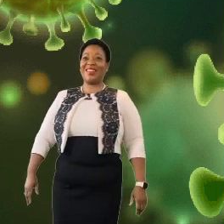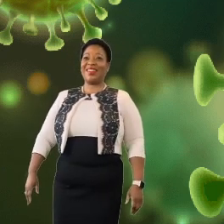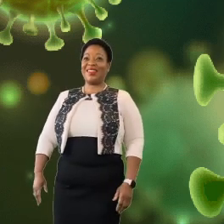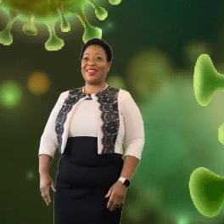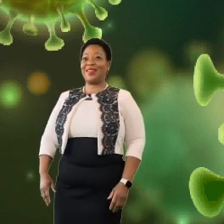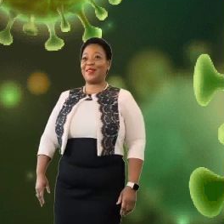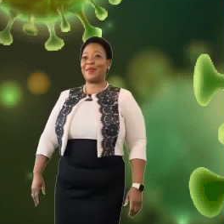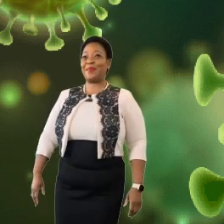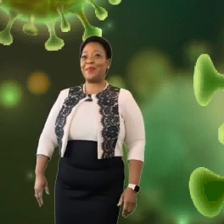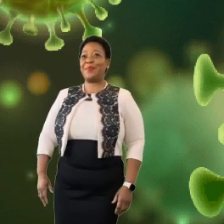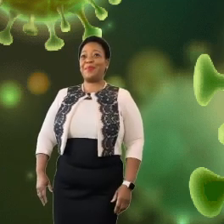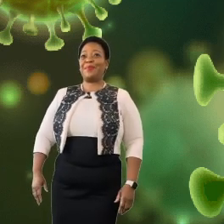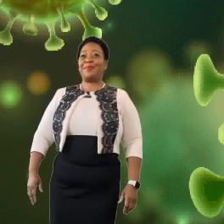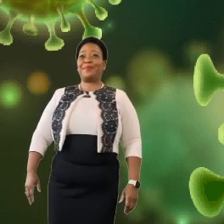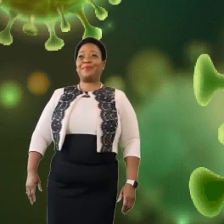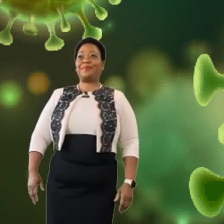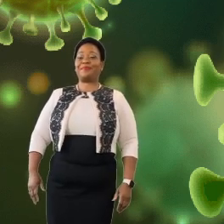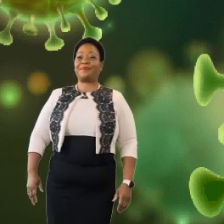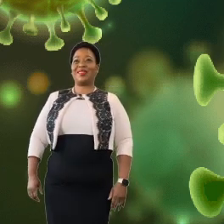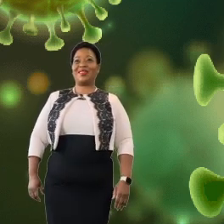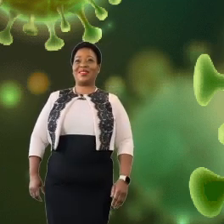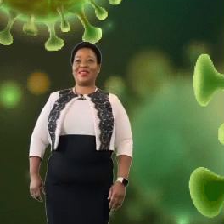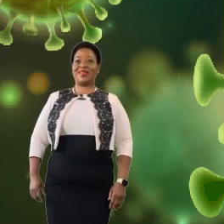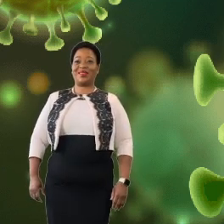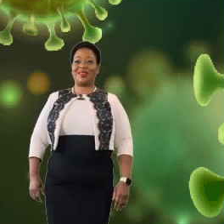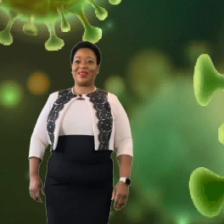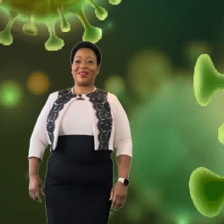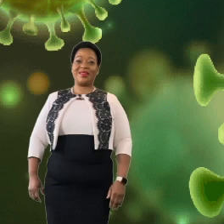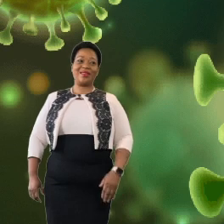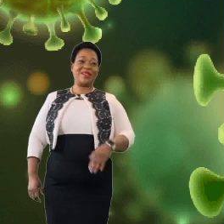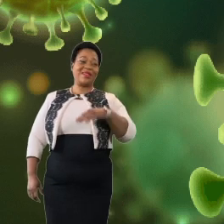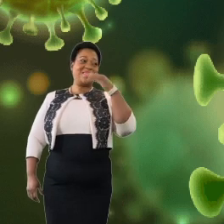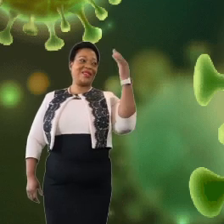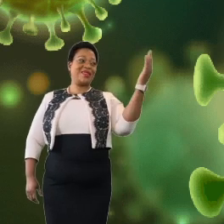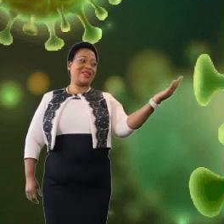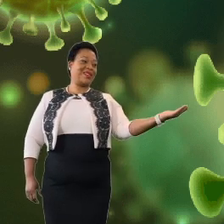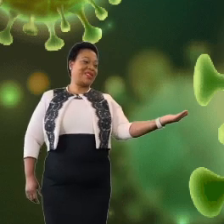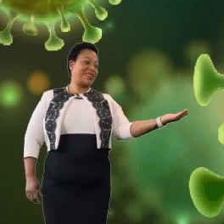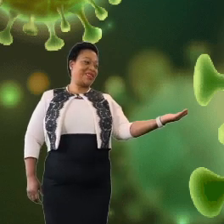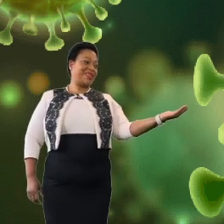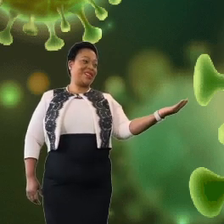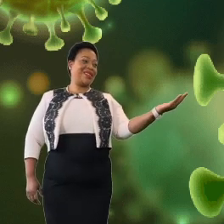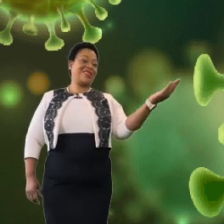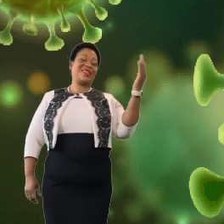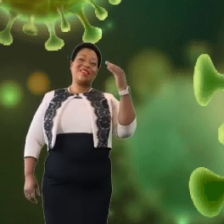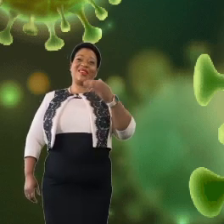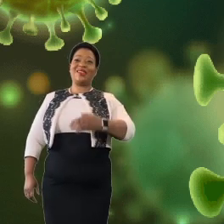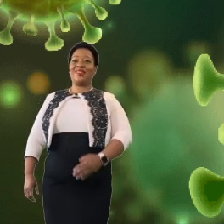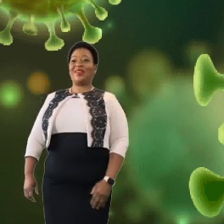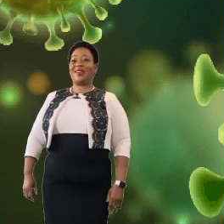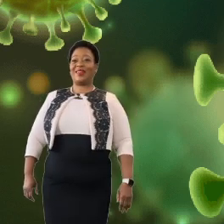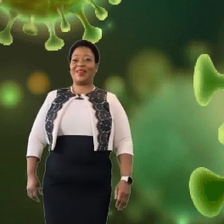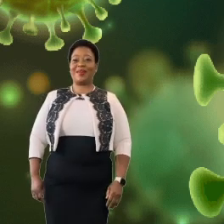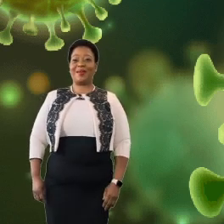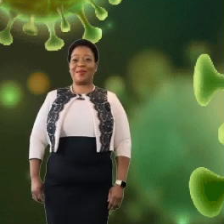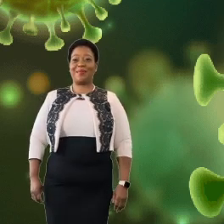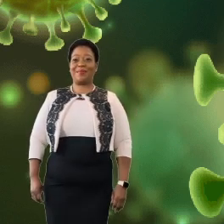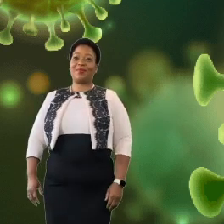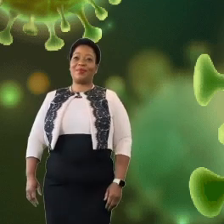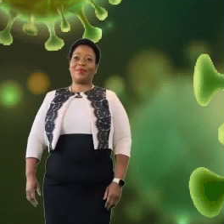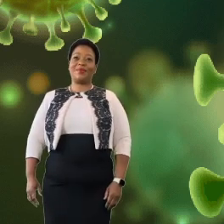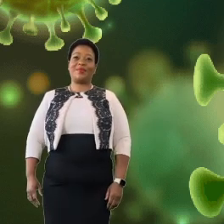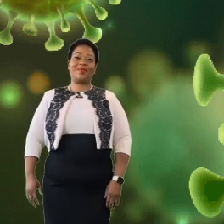or the terminology, we're going to have to become the drain cleaners, because sometimes it's dirty work to get in there, but to